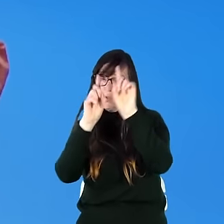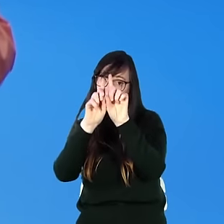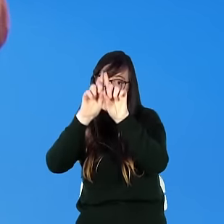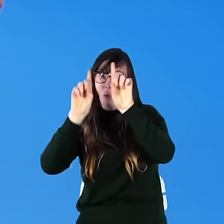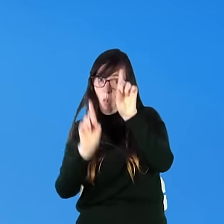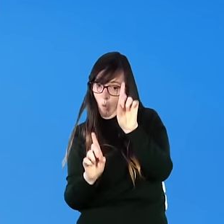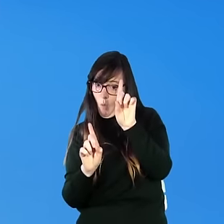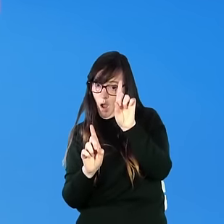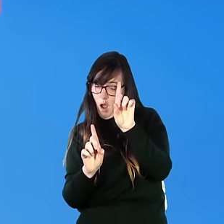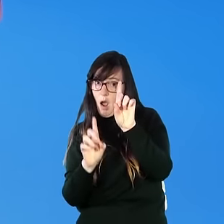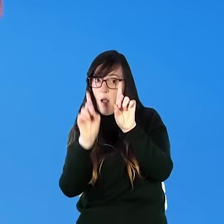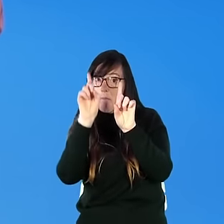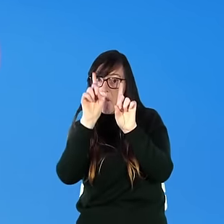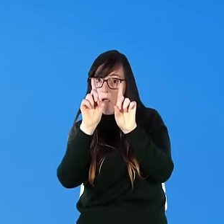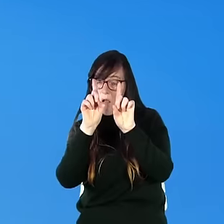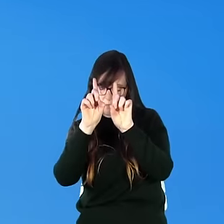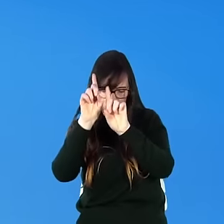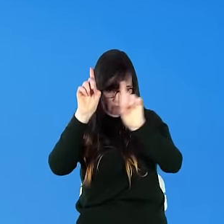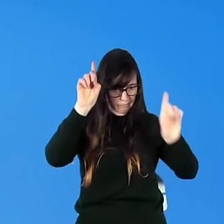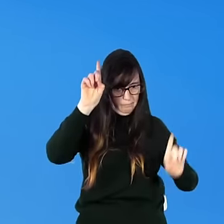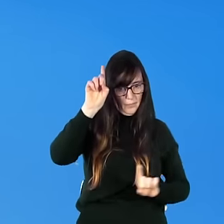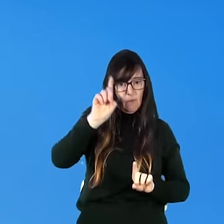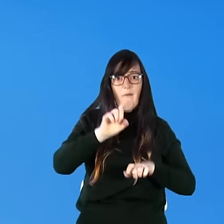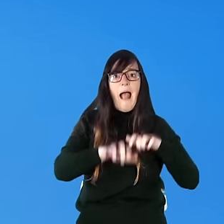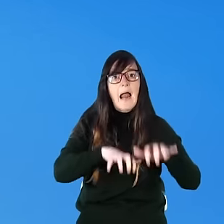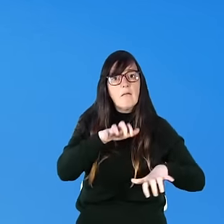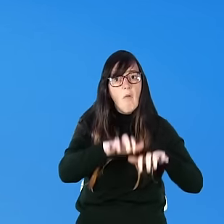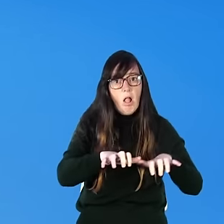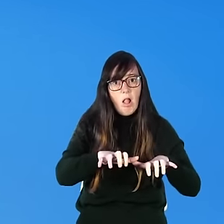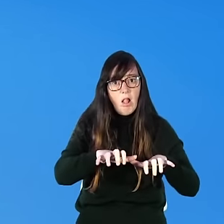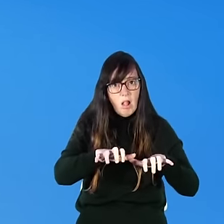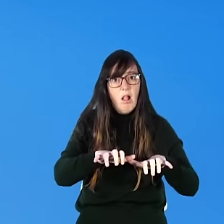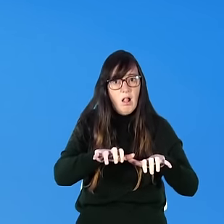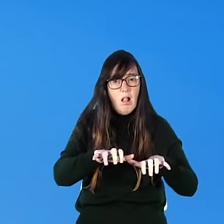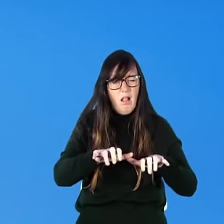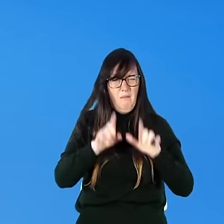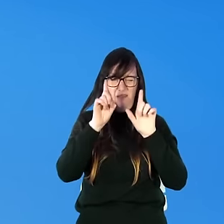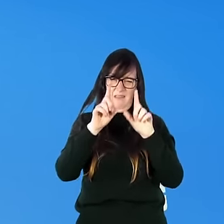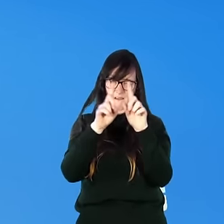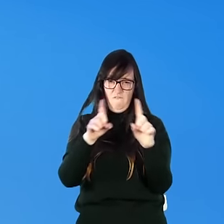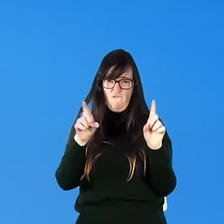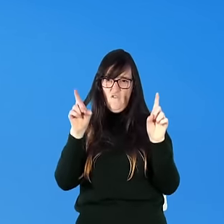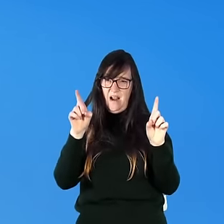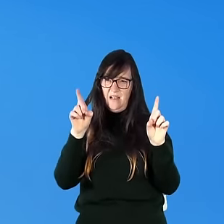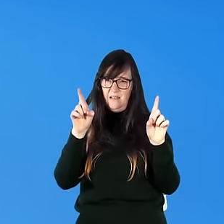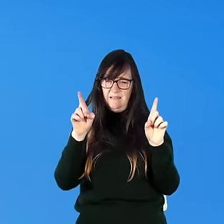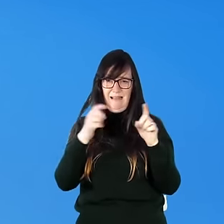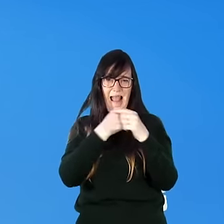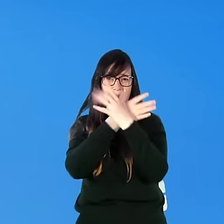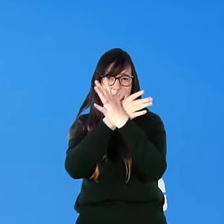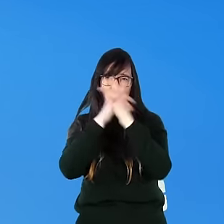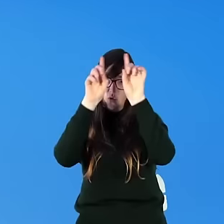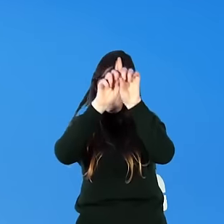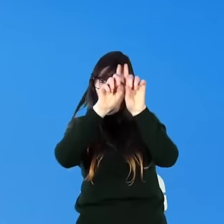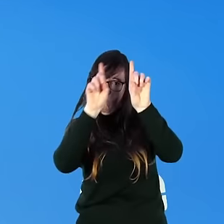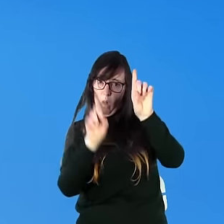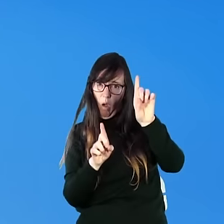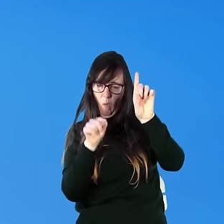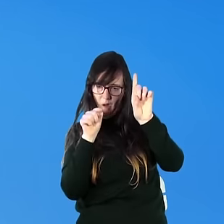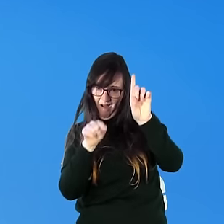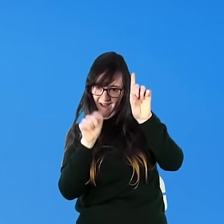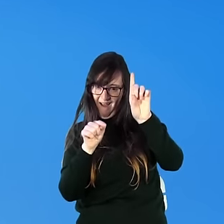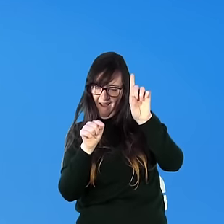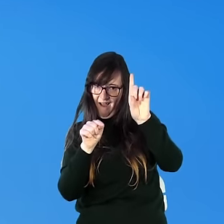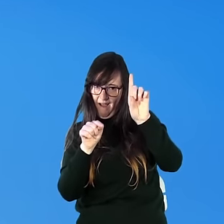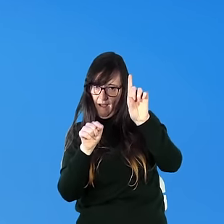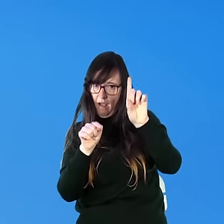the angels, above the animal kingdom. But even that phrase, lower than the angels, has a huge